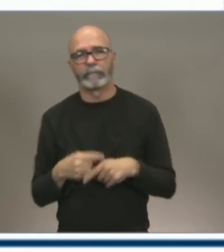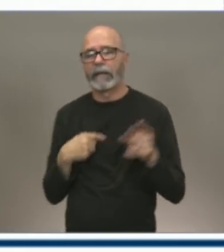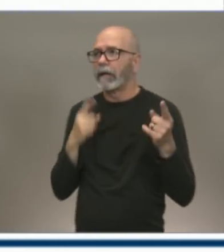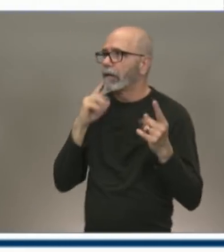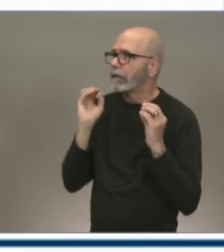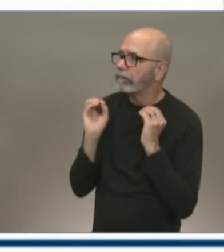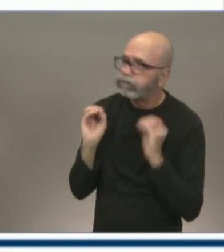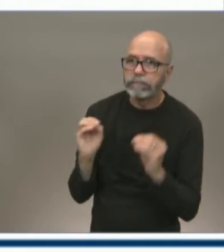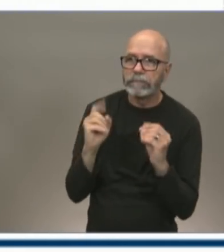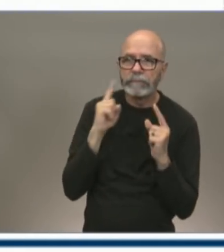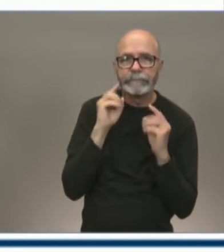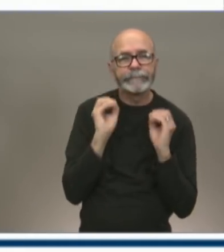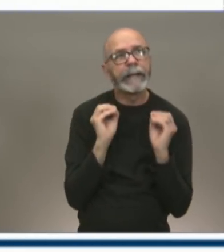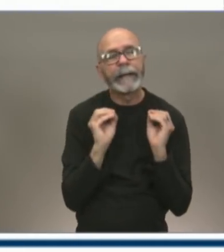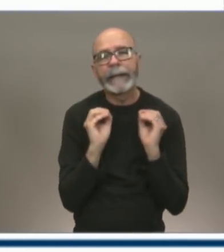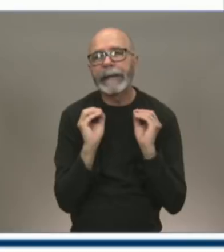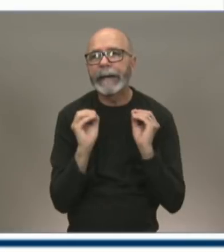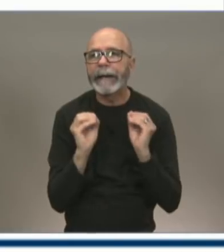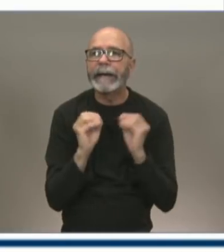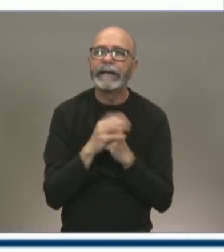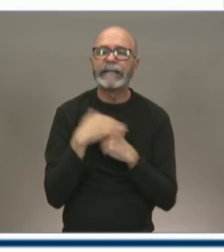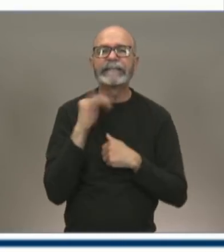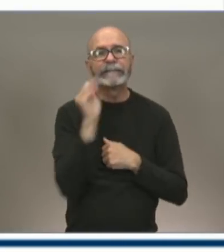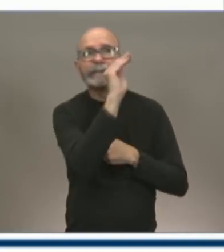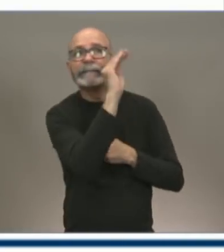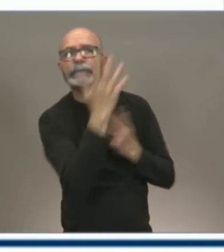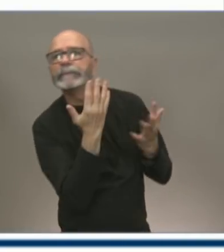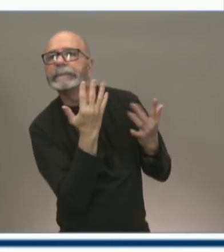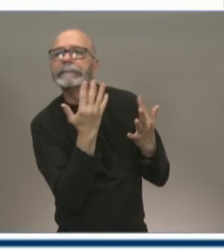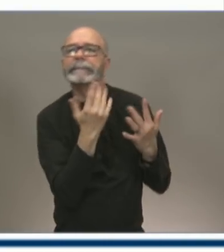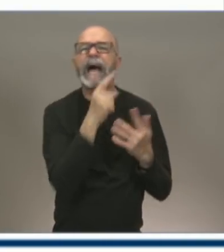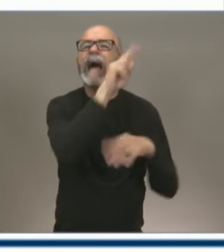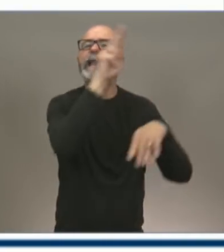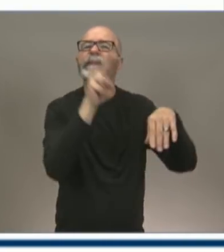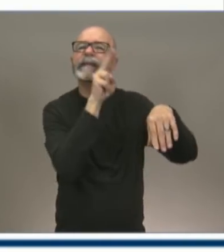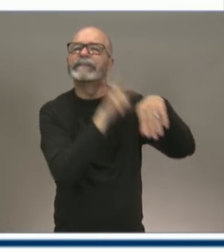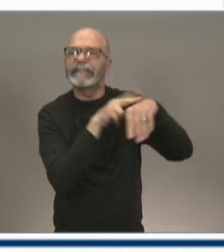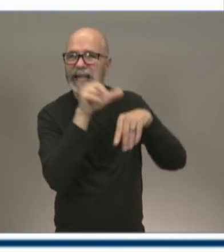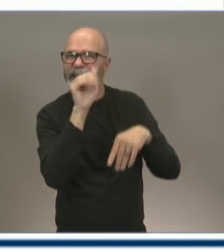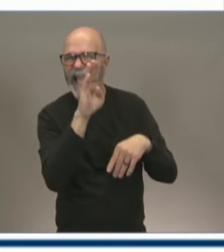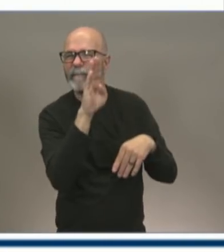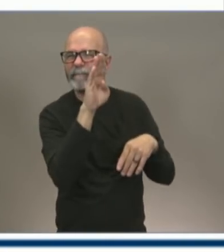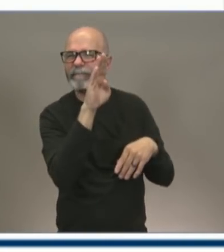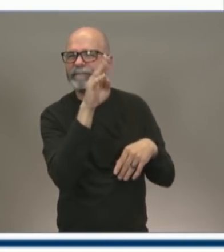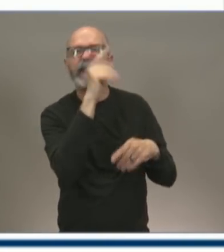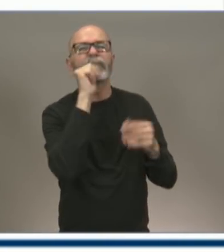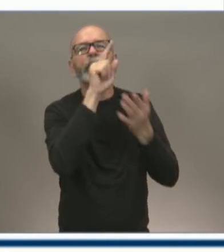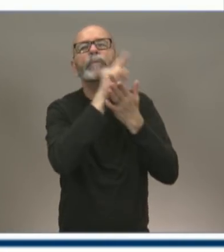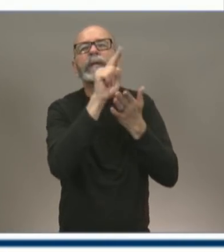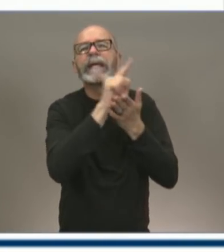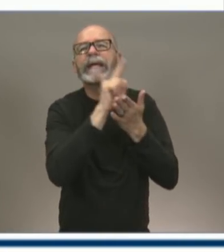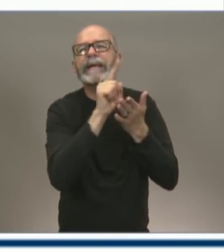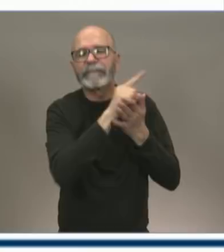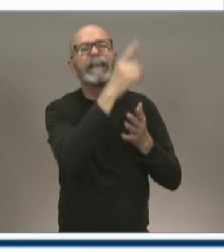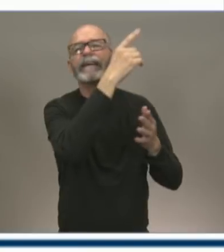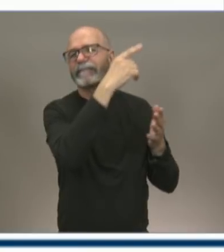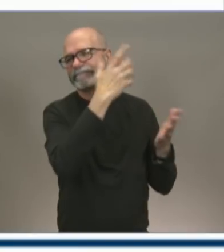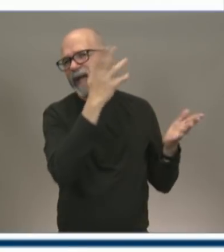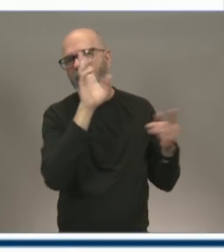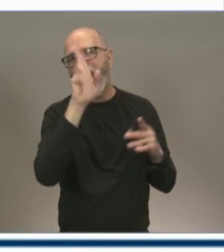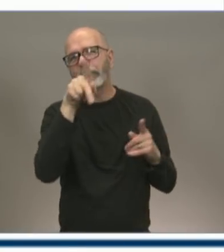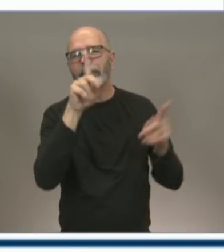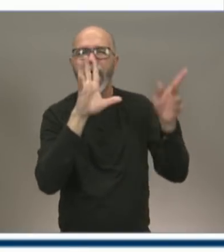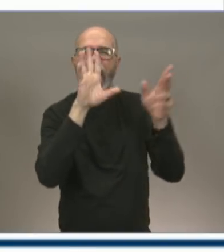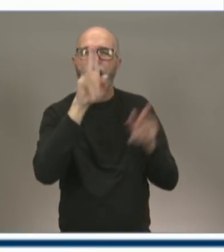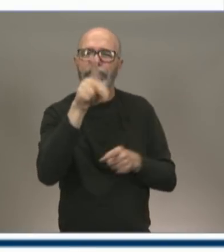to get a weekly update from the national lab. It just hasn't, appreciating how busy they are as the one